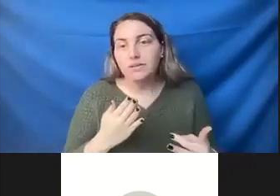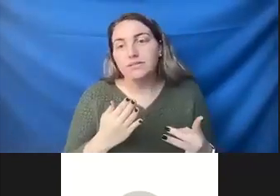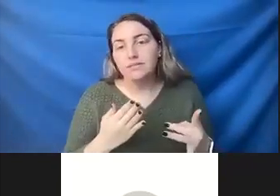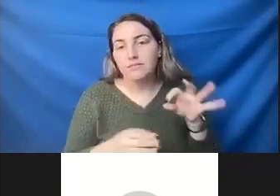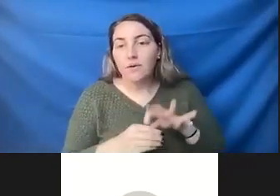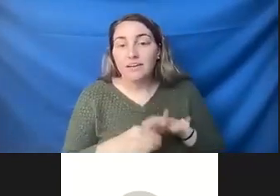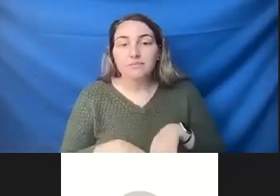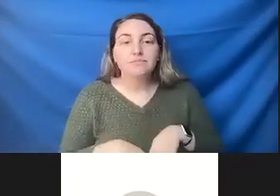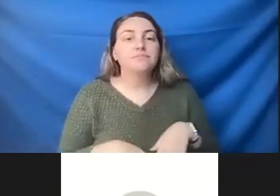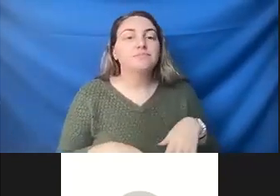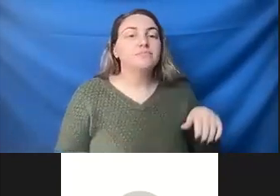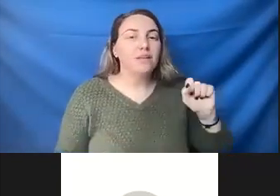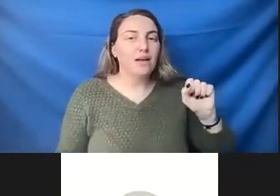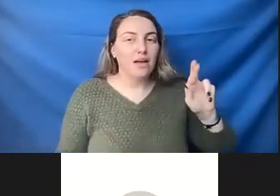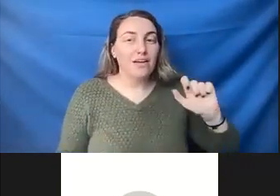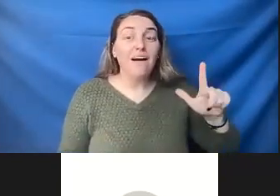would be great.